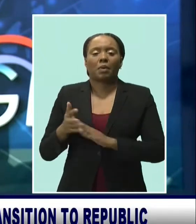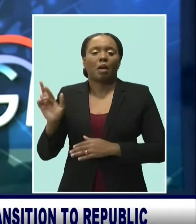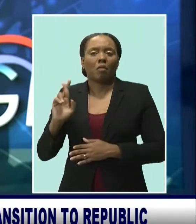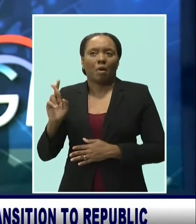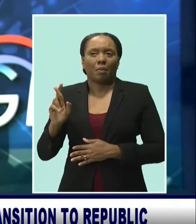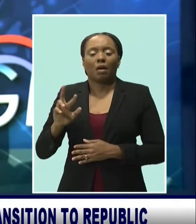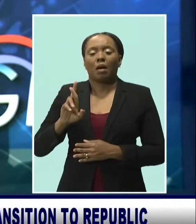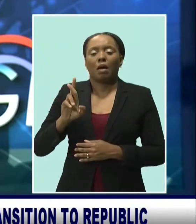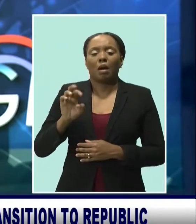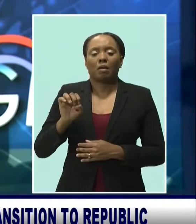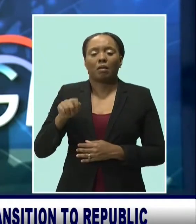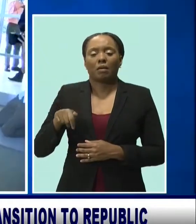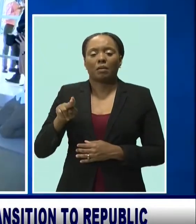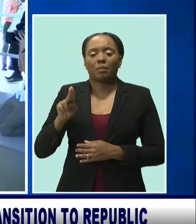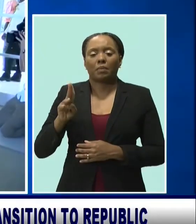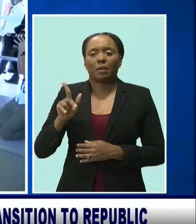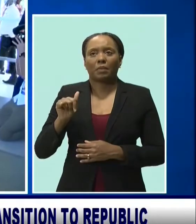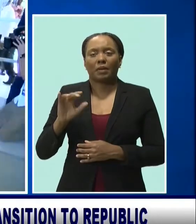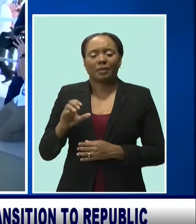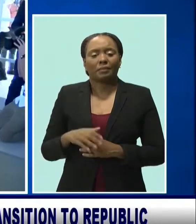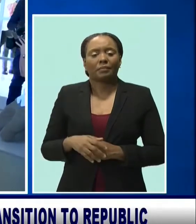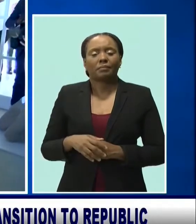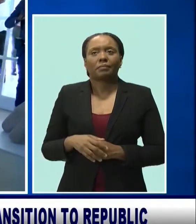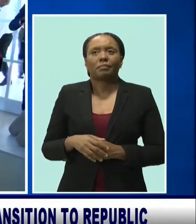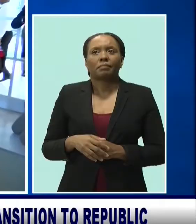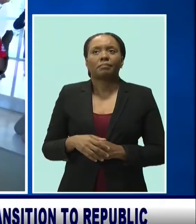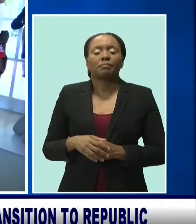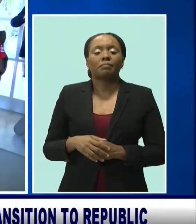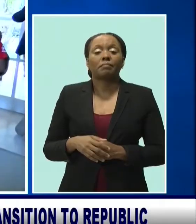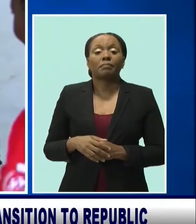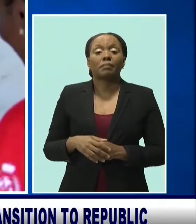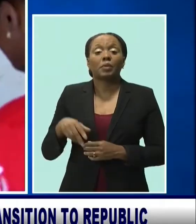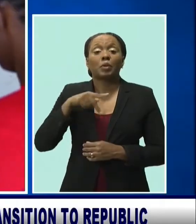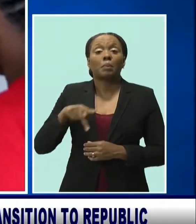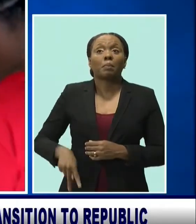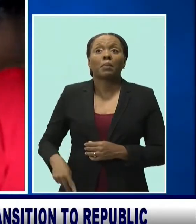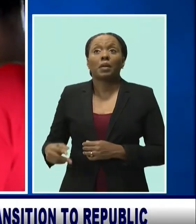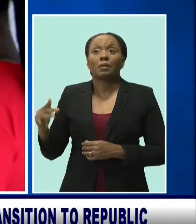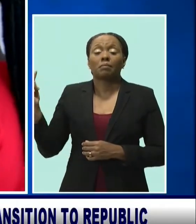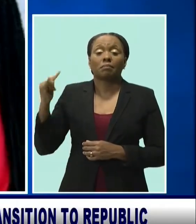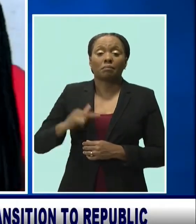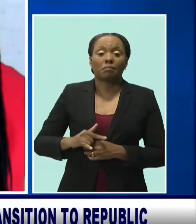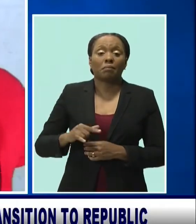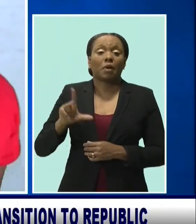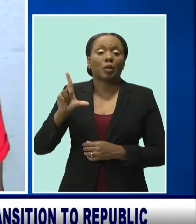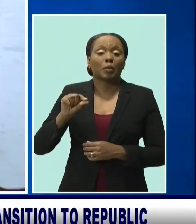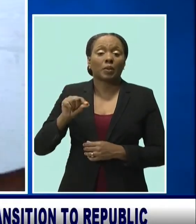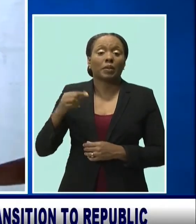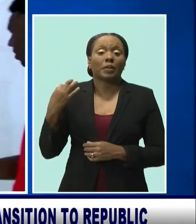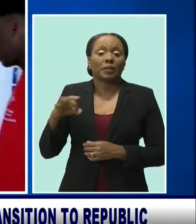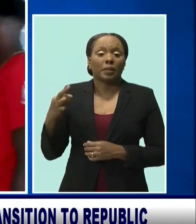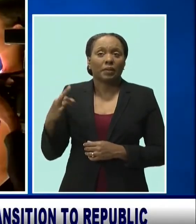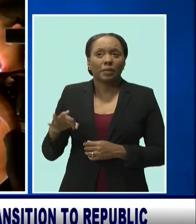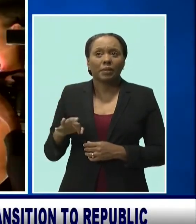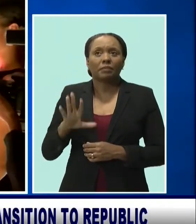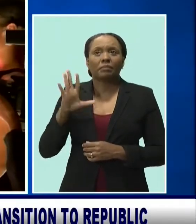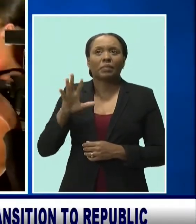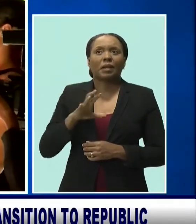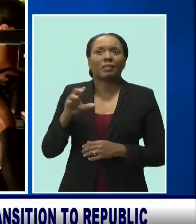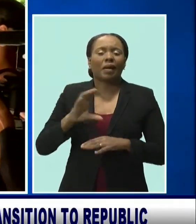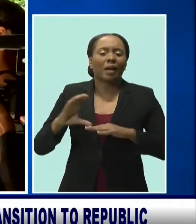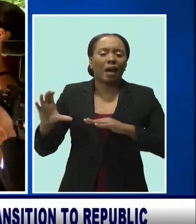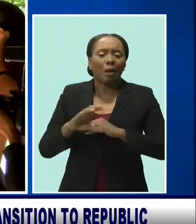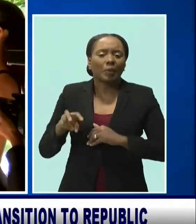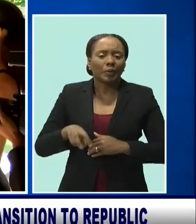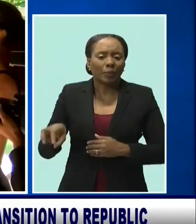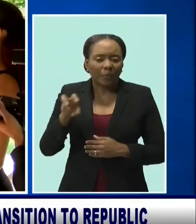republic. Prince Charles was last in Barbados in 2019 when he paid a royal visit to the island as part of a Caribbean tour. Clarence House,